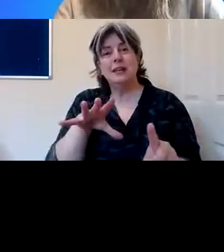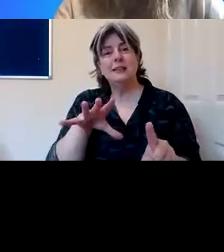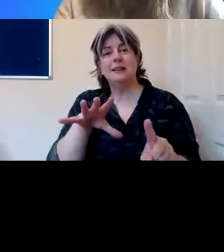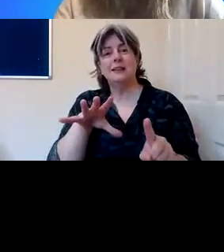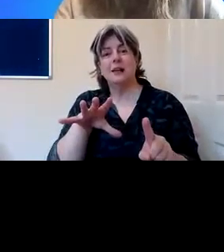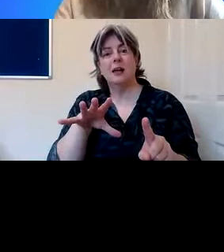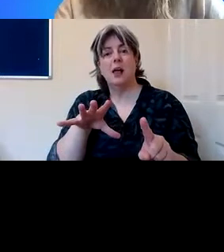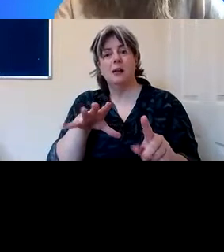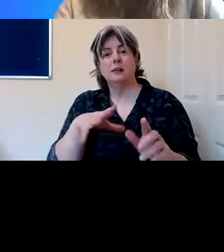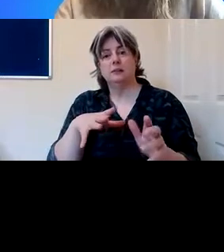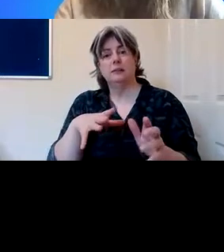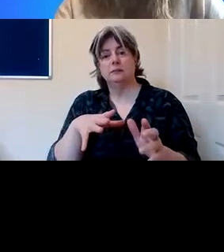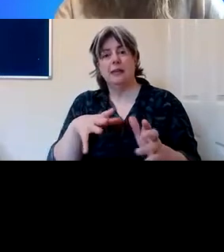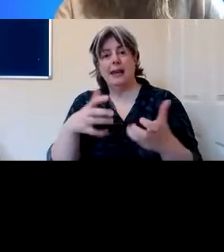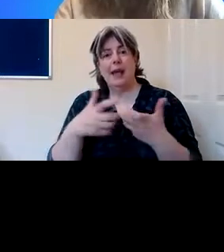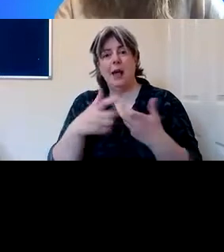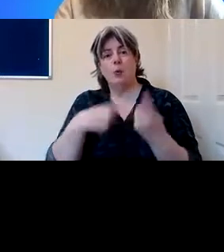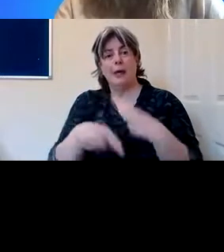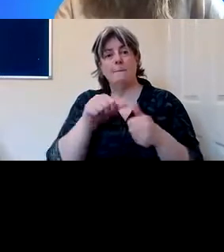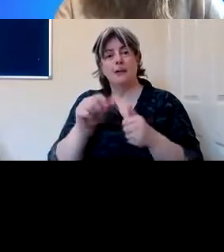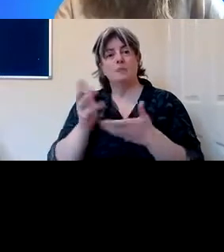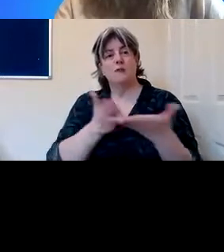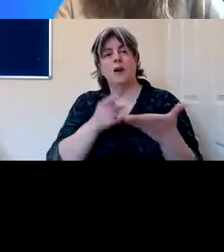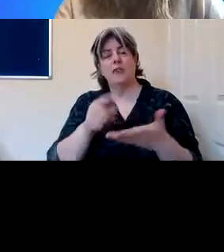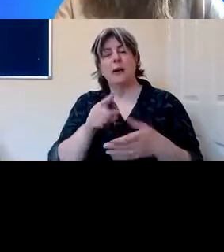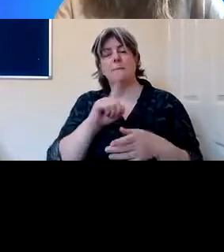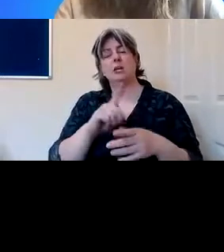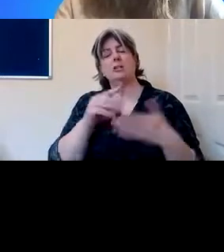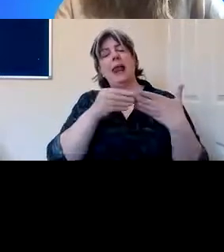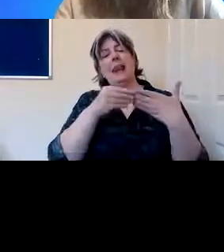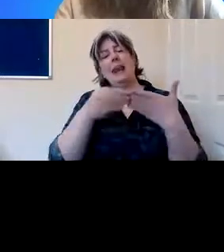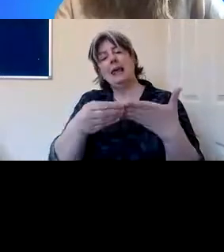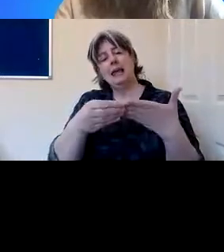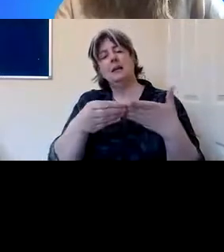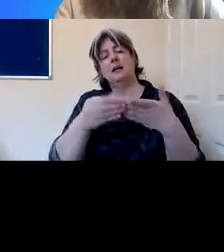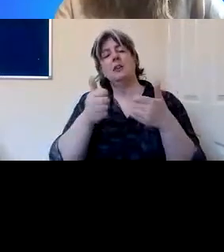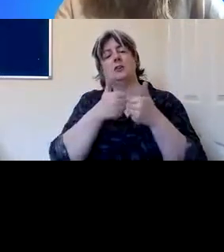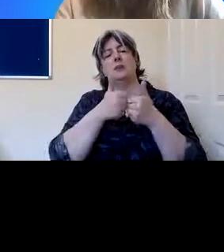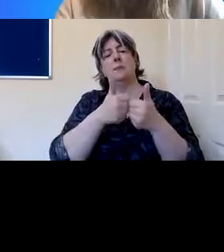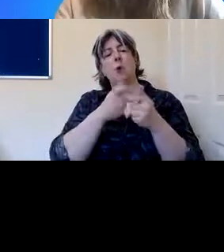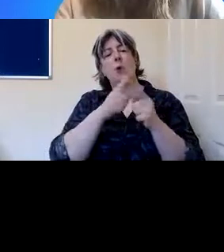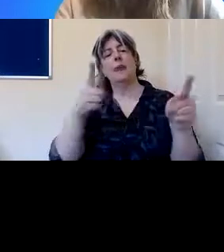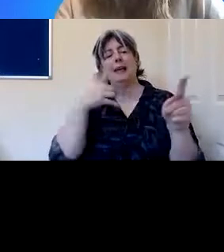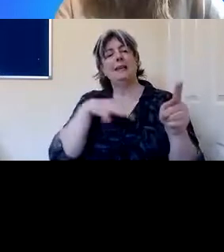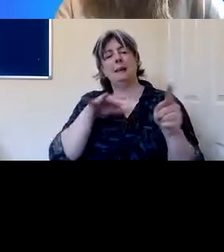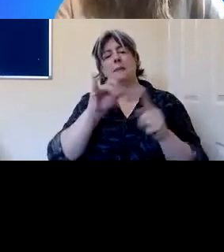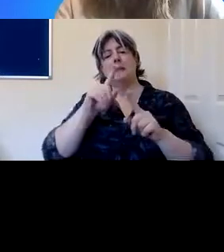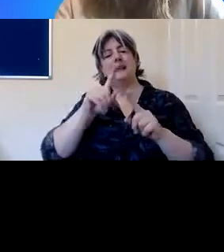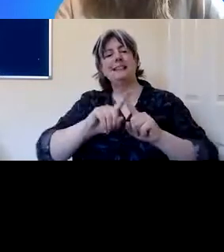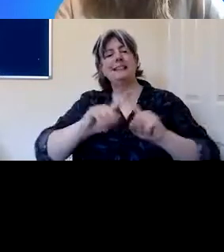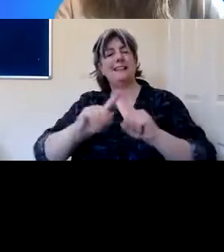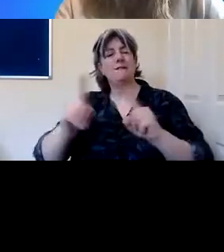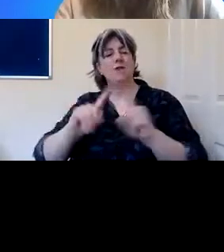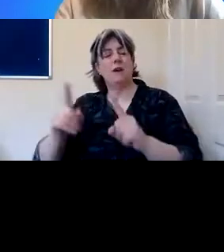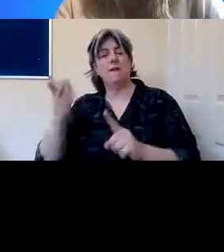that. Because I think the kind of support that a leader needs for their mental health and well-being may be different from